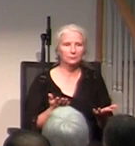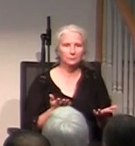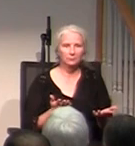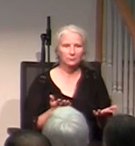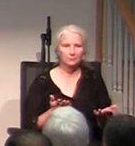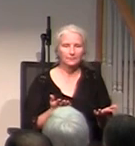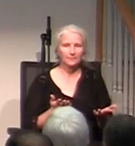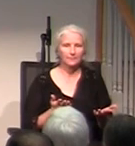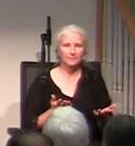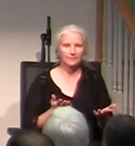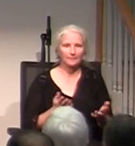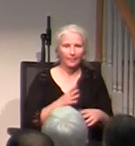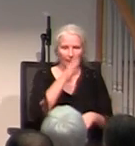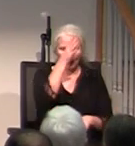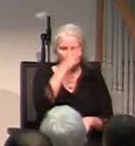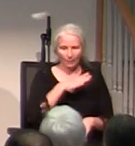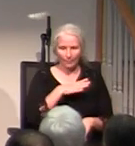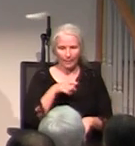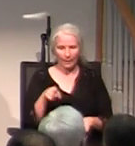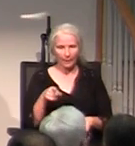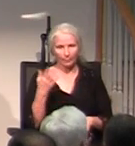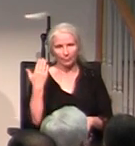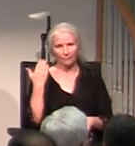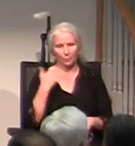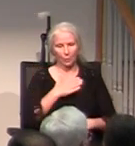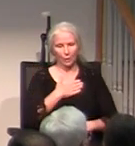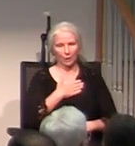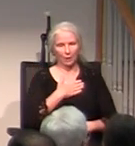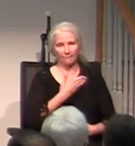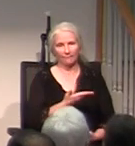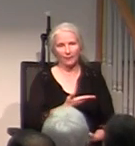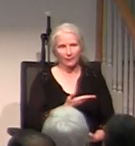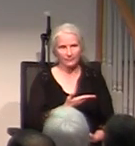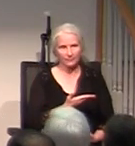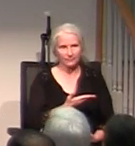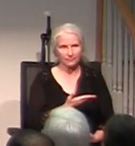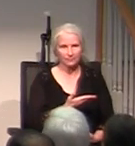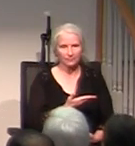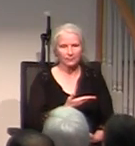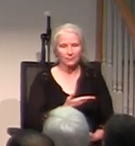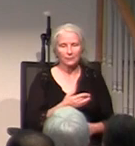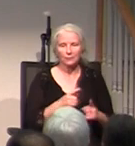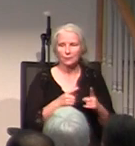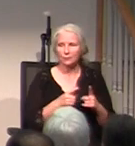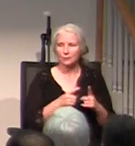He had before made this humble confessions to